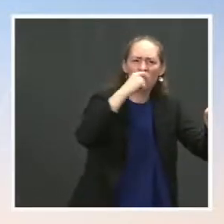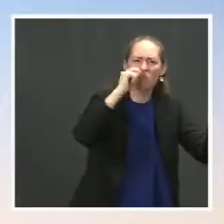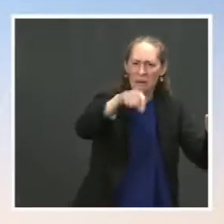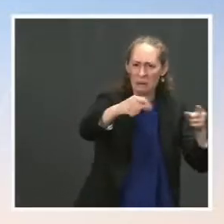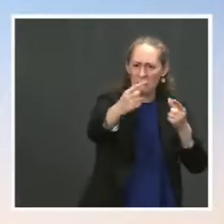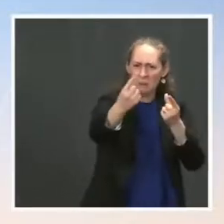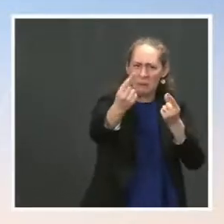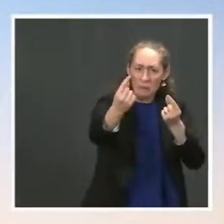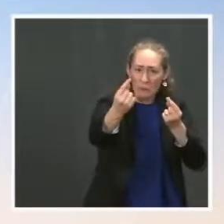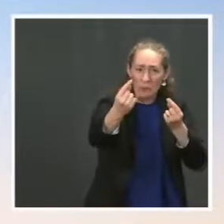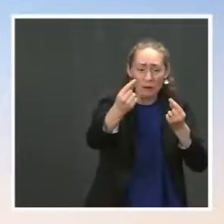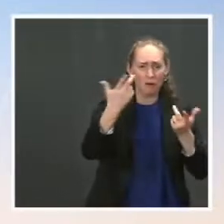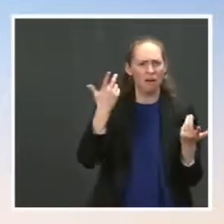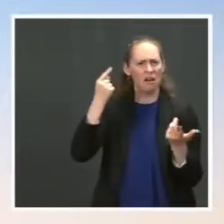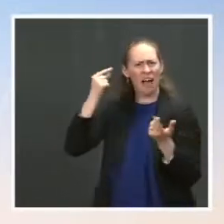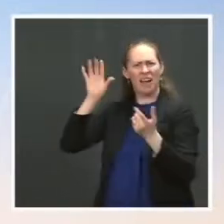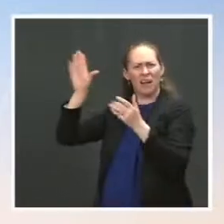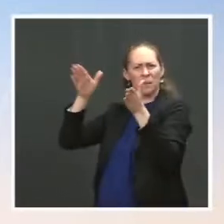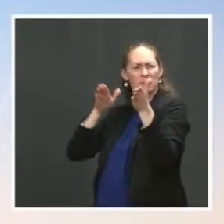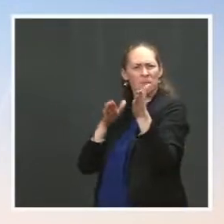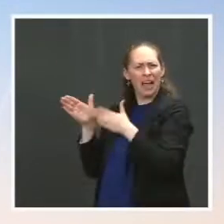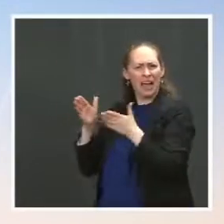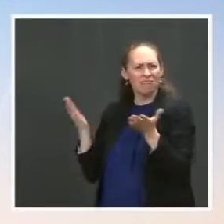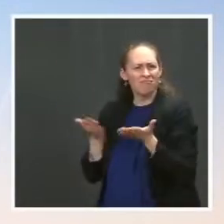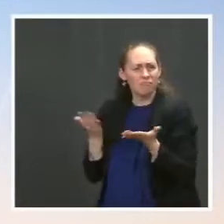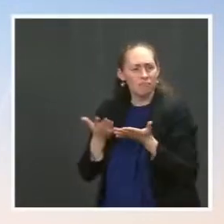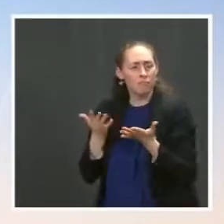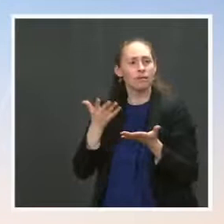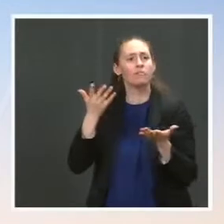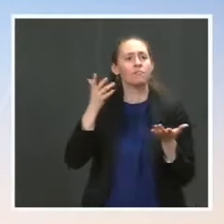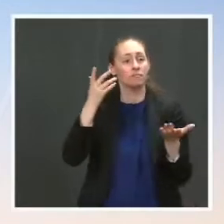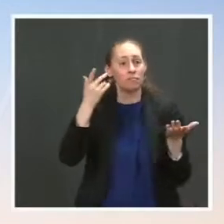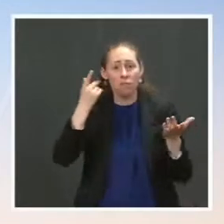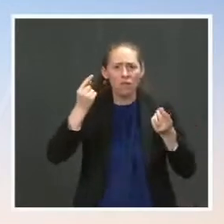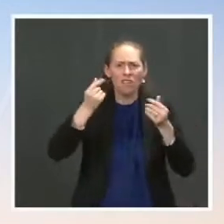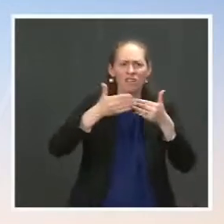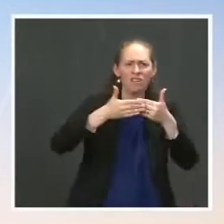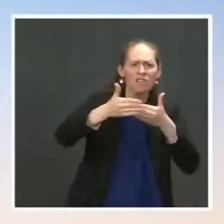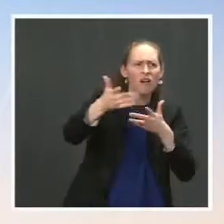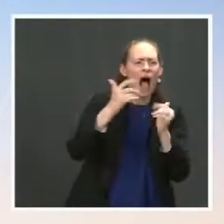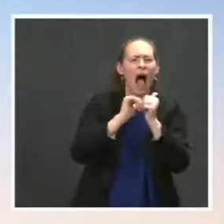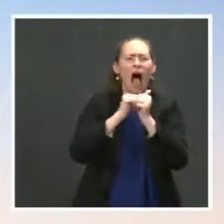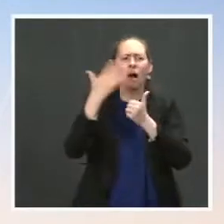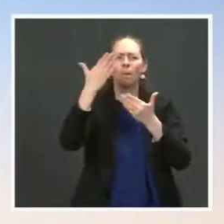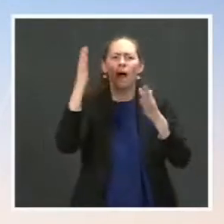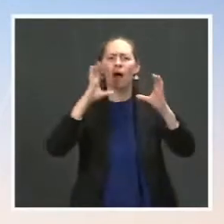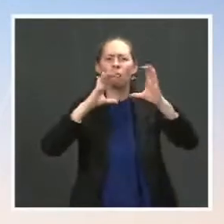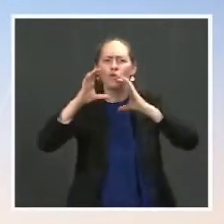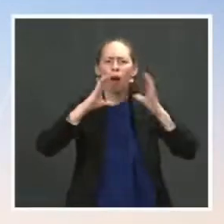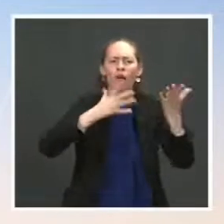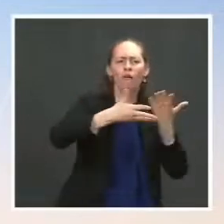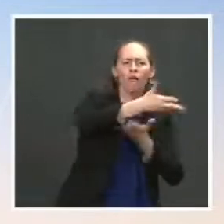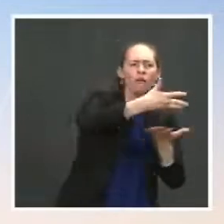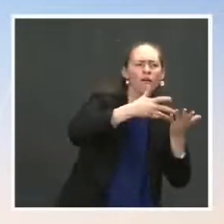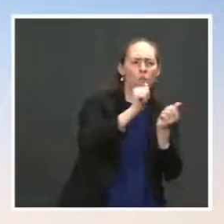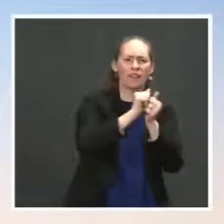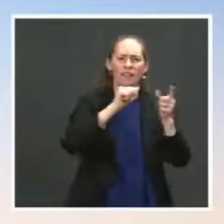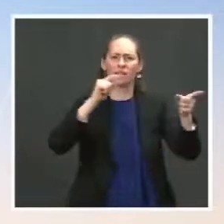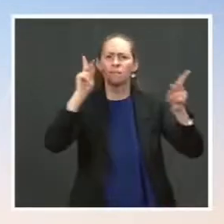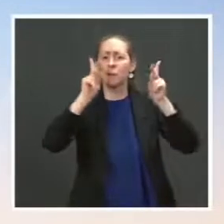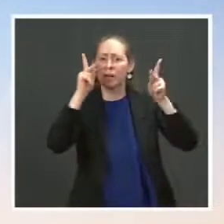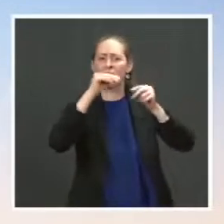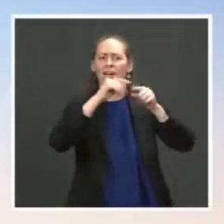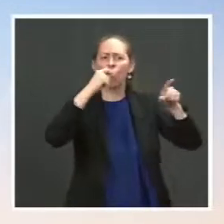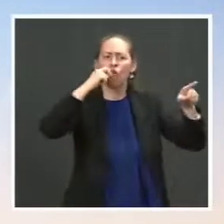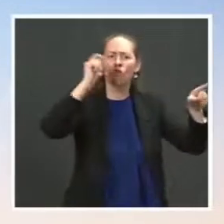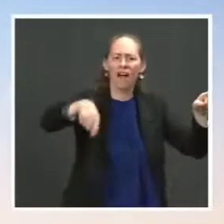impossible. And if you do have a response ready to go, have you communicated it to the Kremlin as a means of